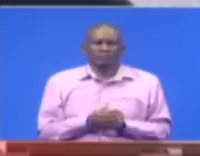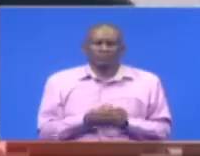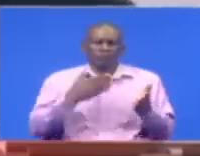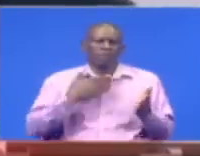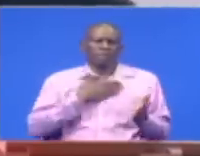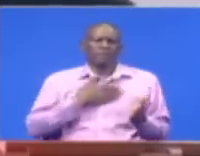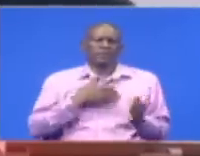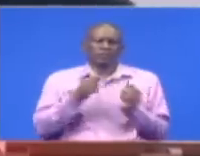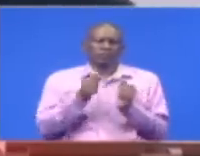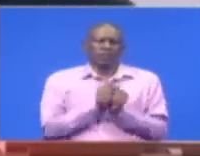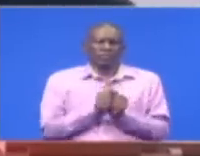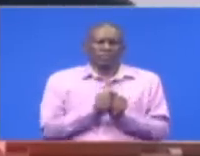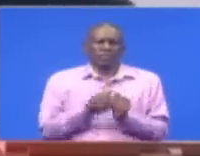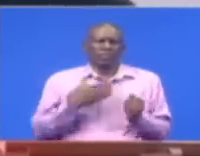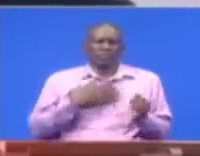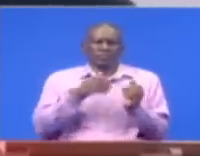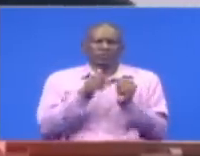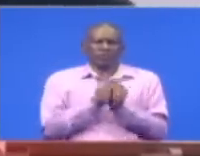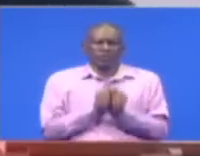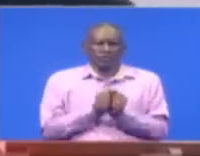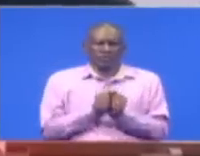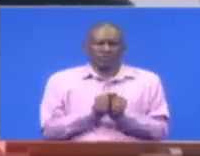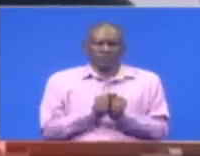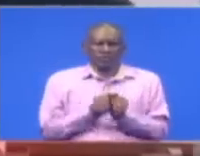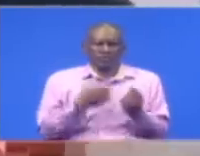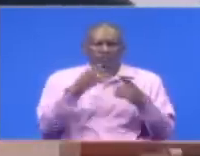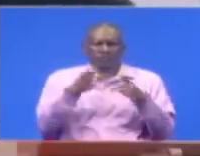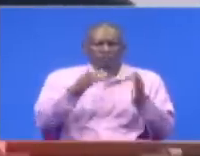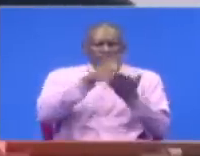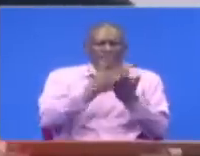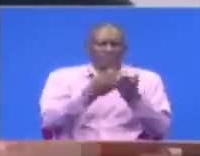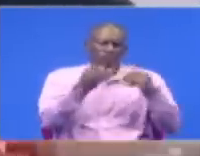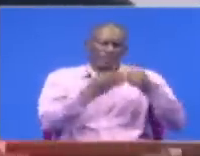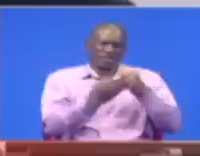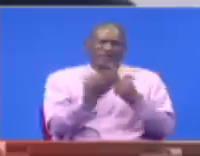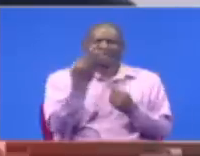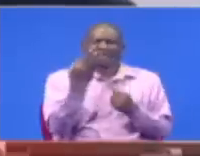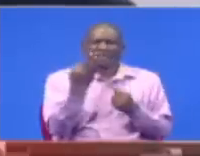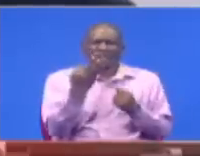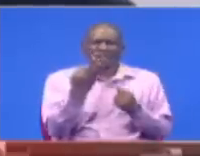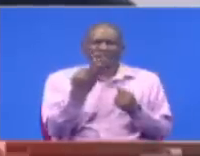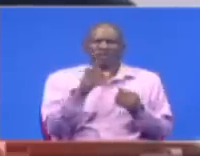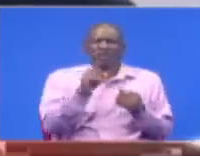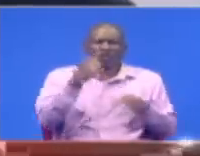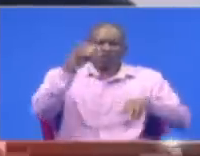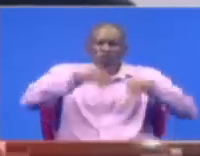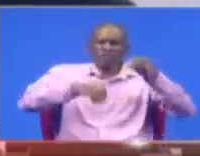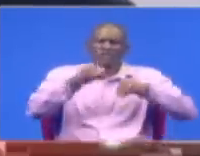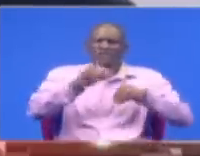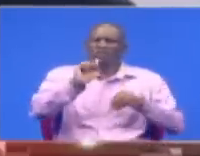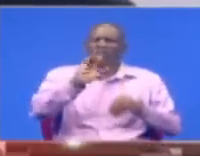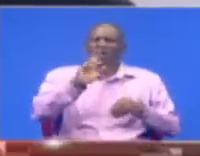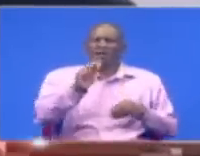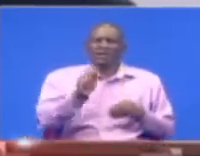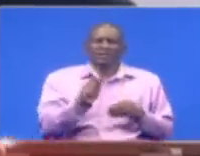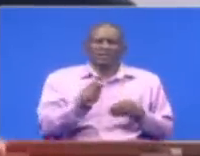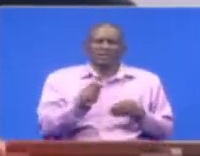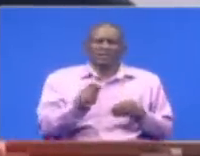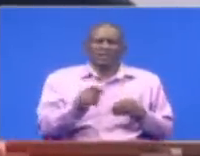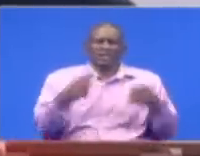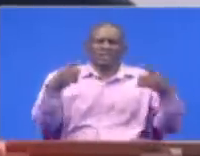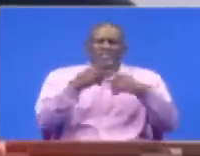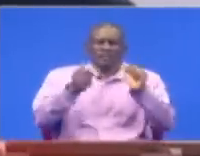Please, with the reference to Section 83 of the Elections Act, the